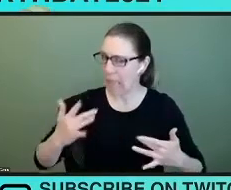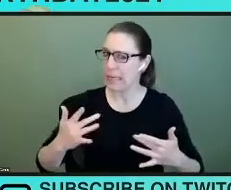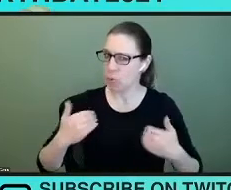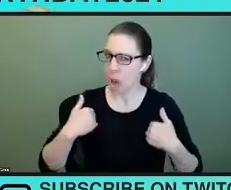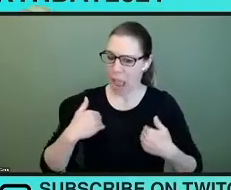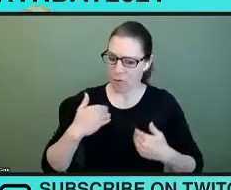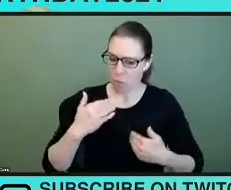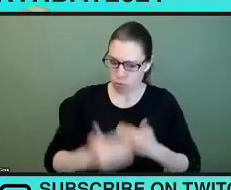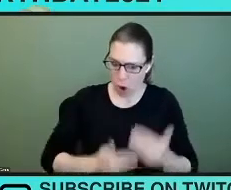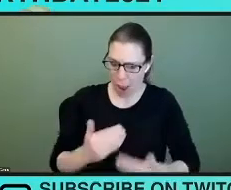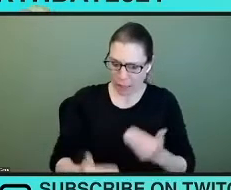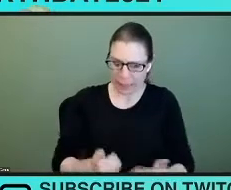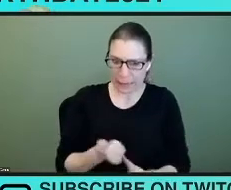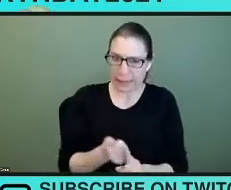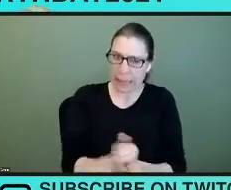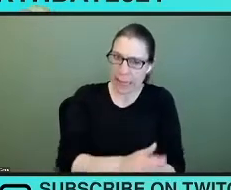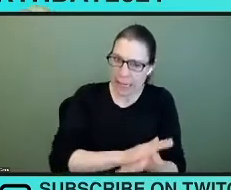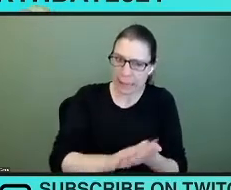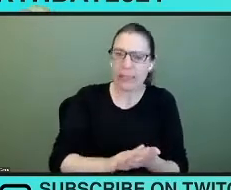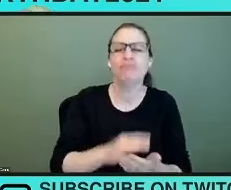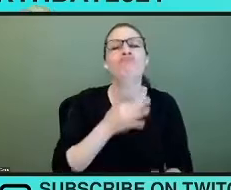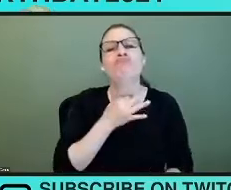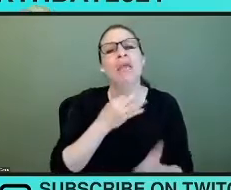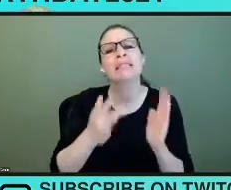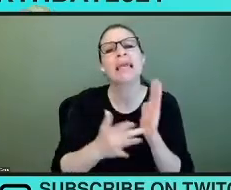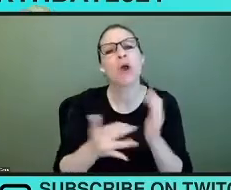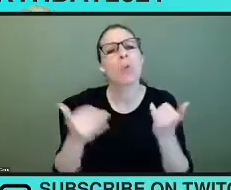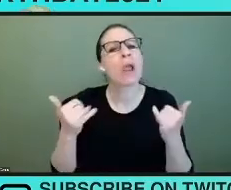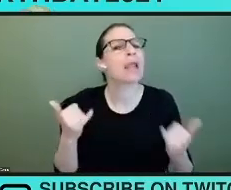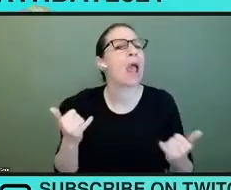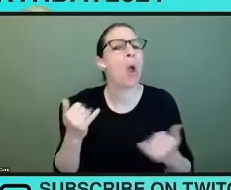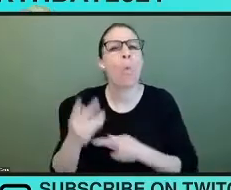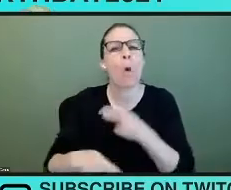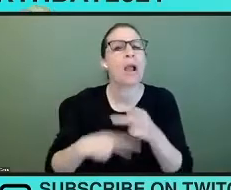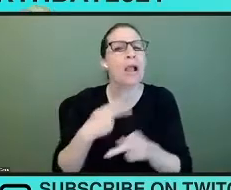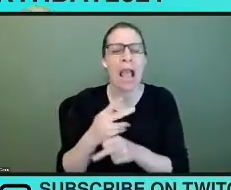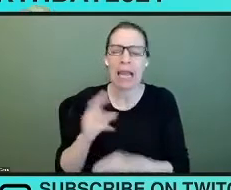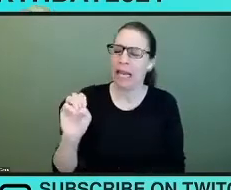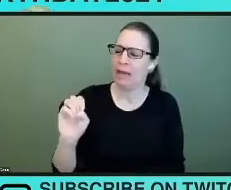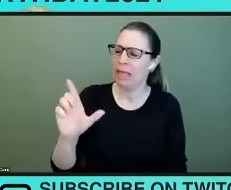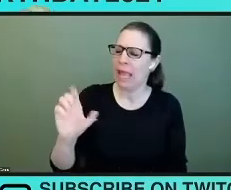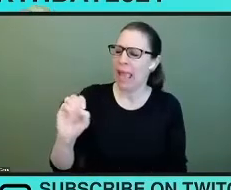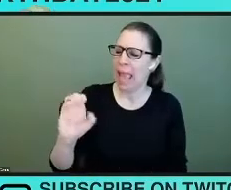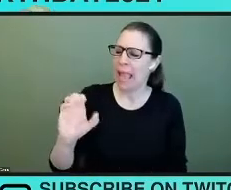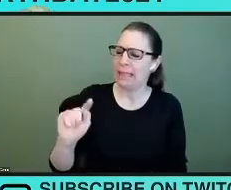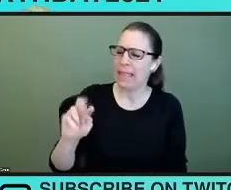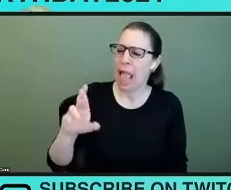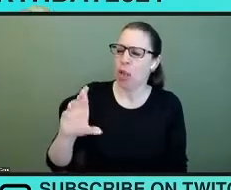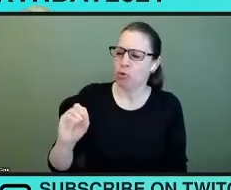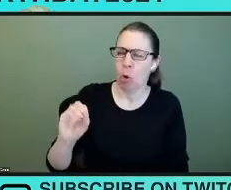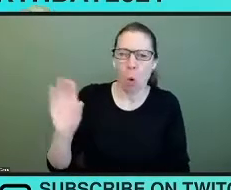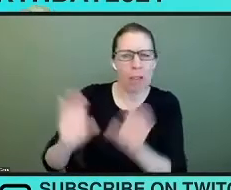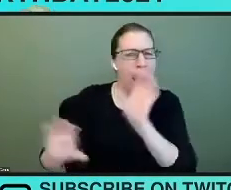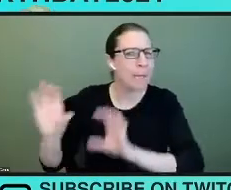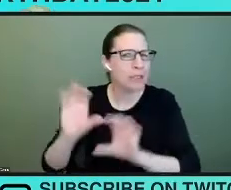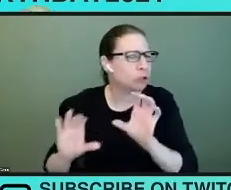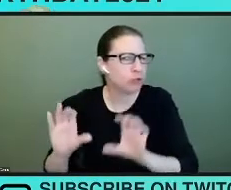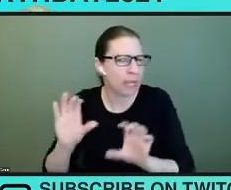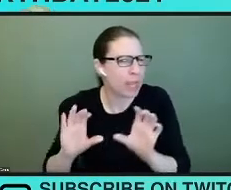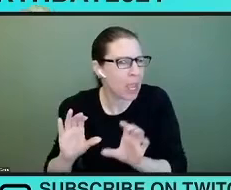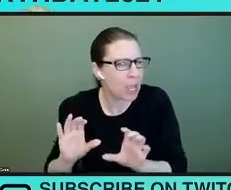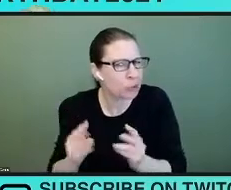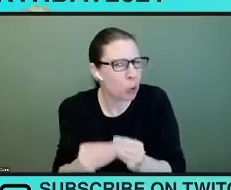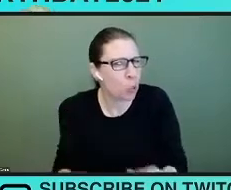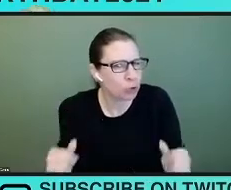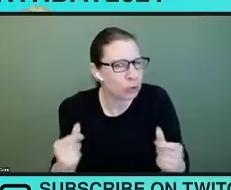at now? What kind of reactions have we looked at with electrochemistry? Yeah, so because of the same historical reasons